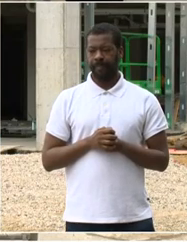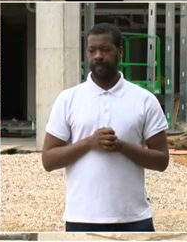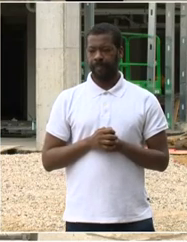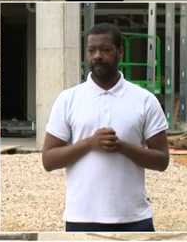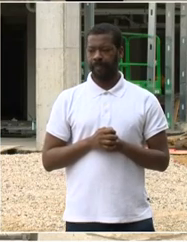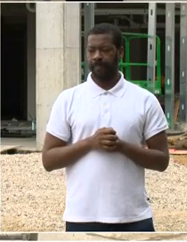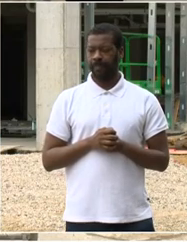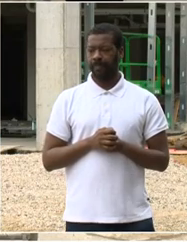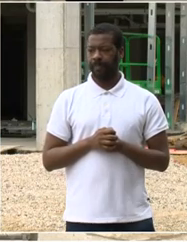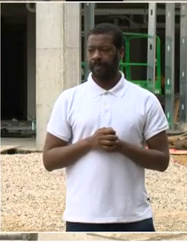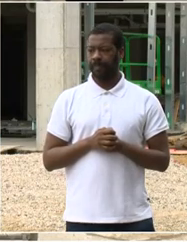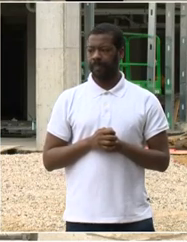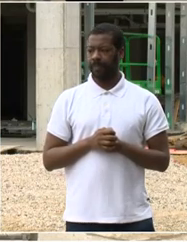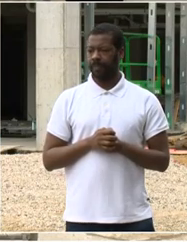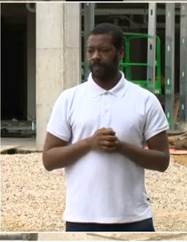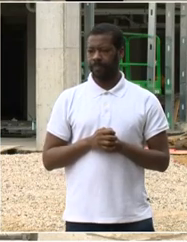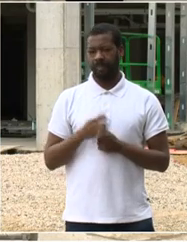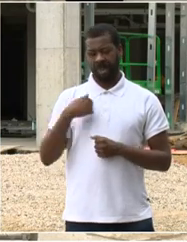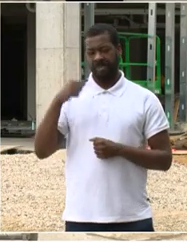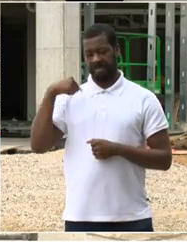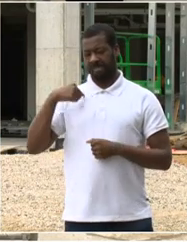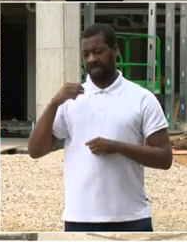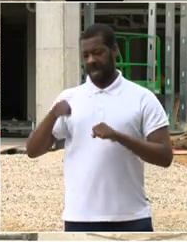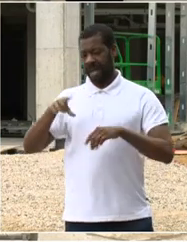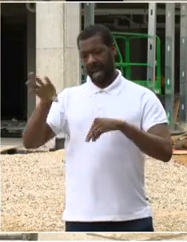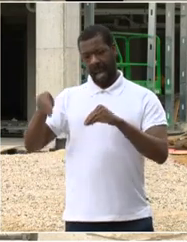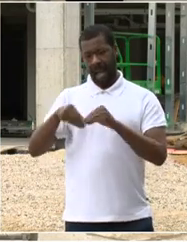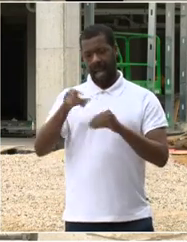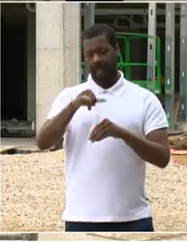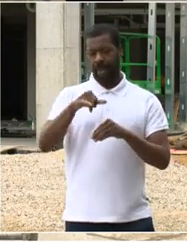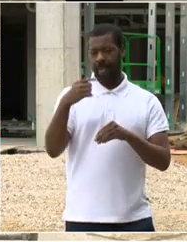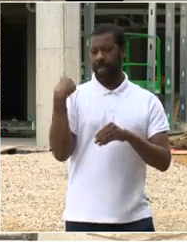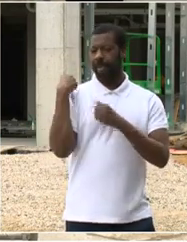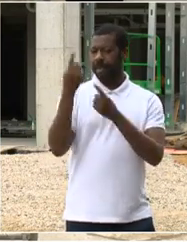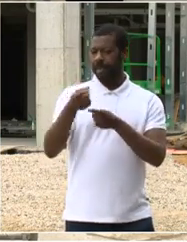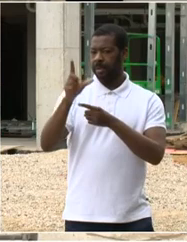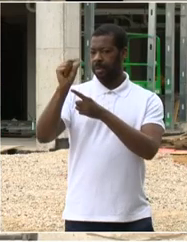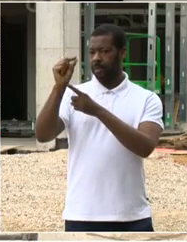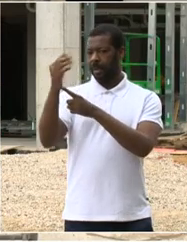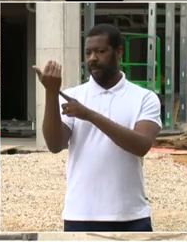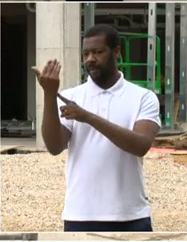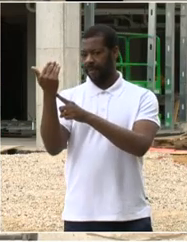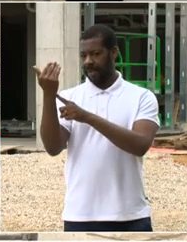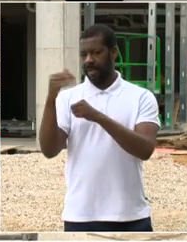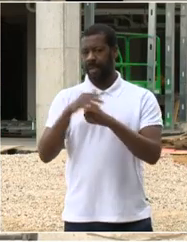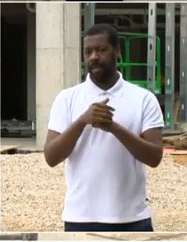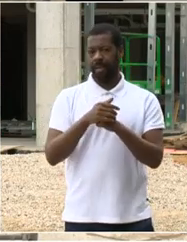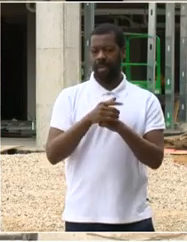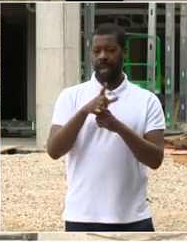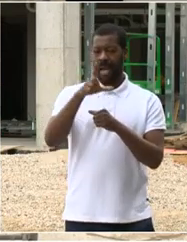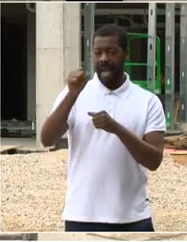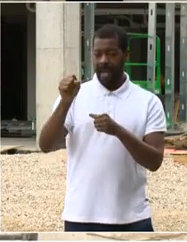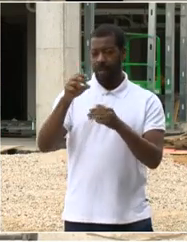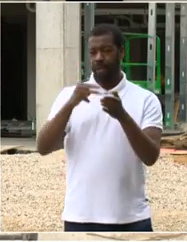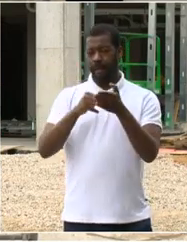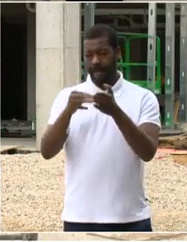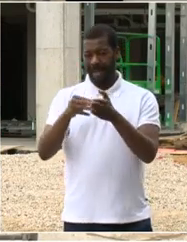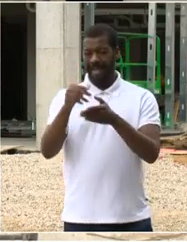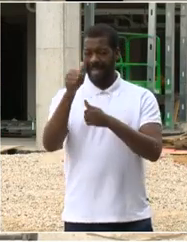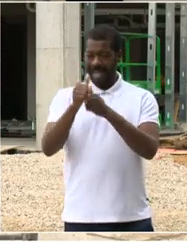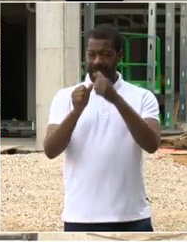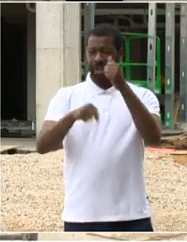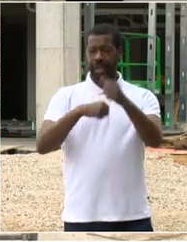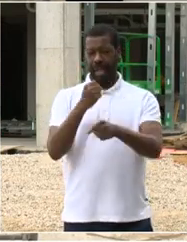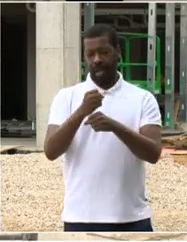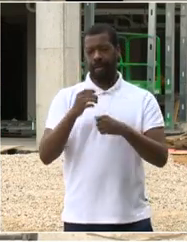So, you know, we can add that up since 2015, what that means, $100 million a year. And some of those years